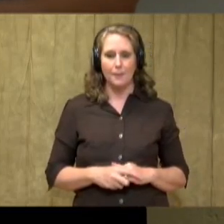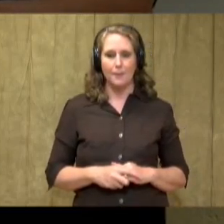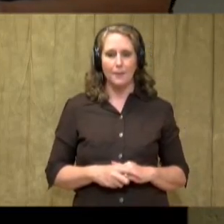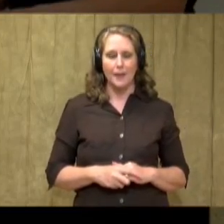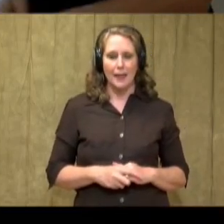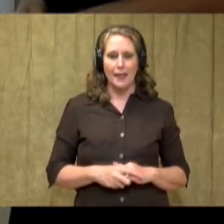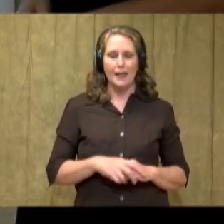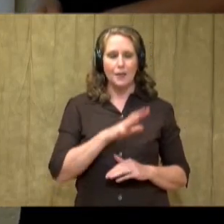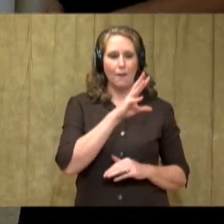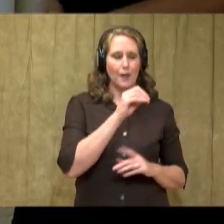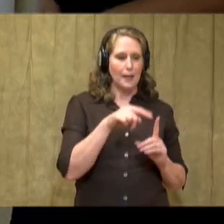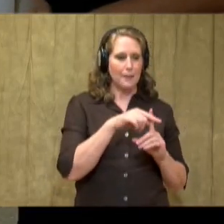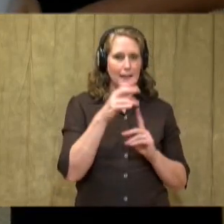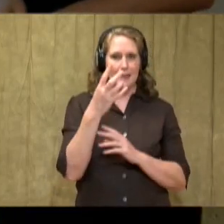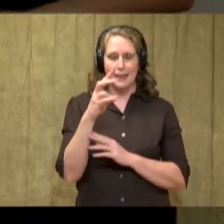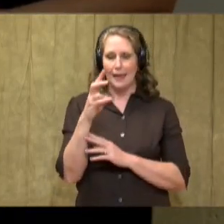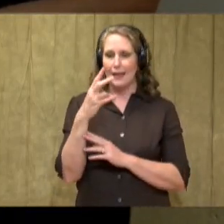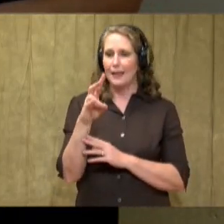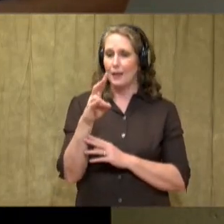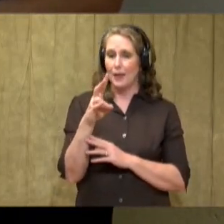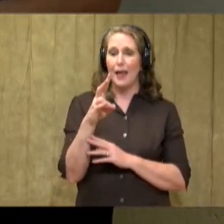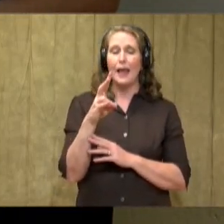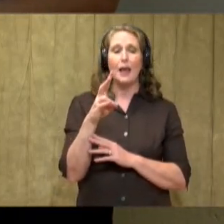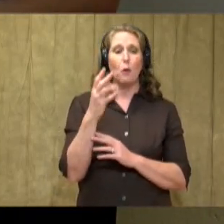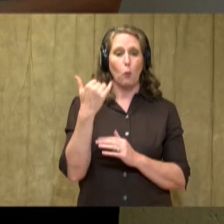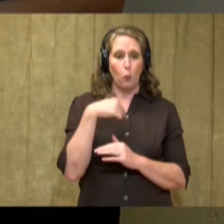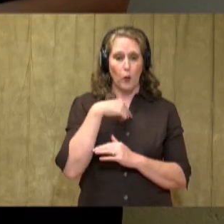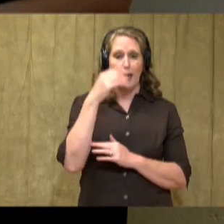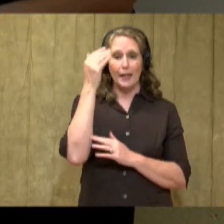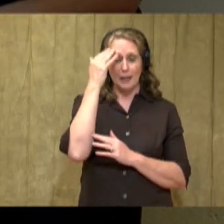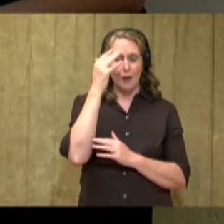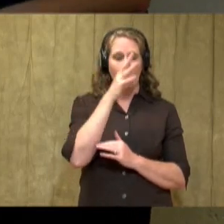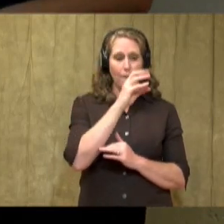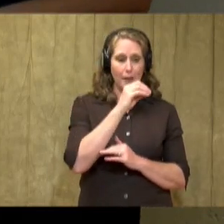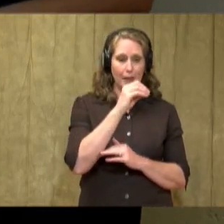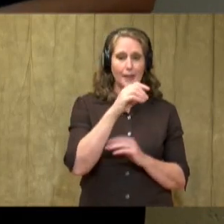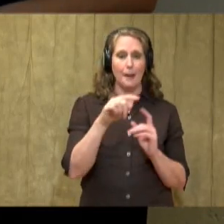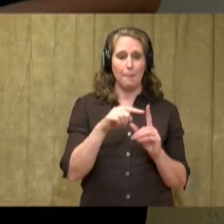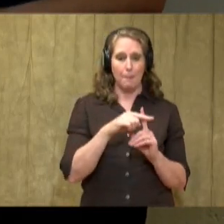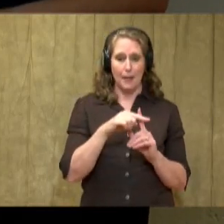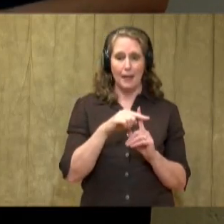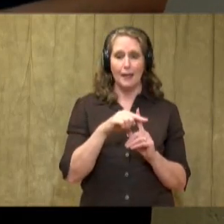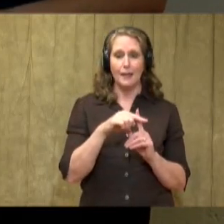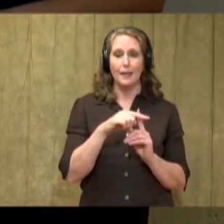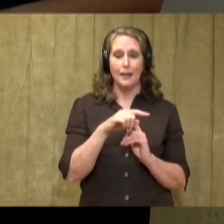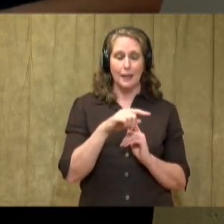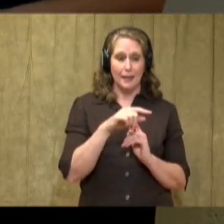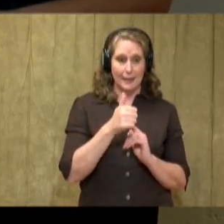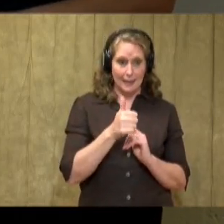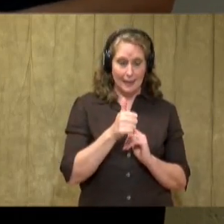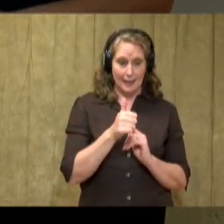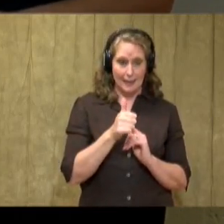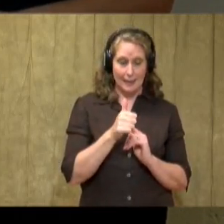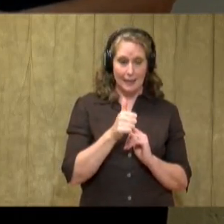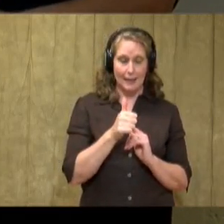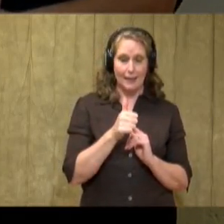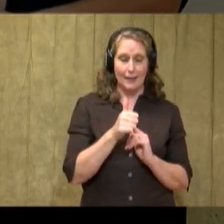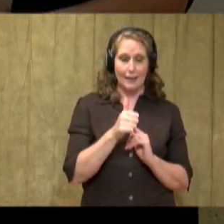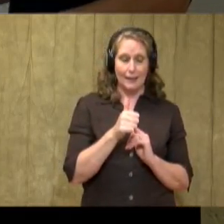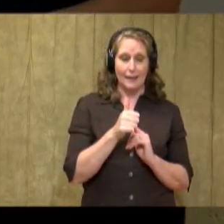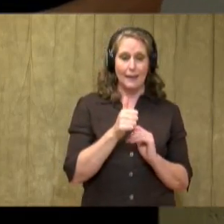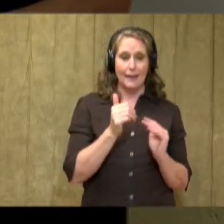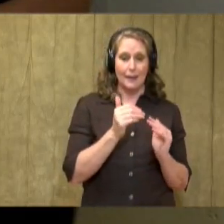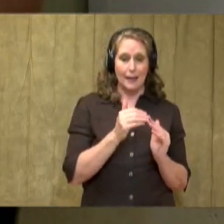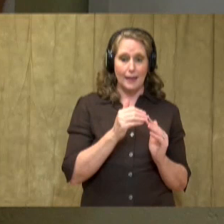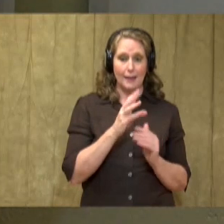to the 17. We know that 50 plus 10, so 50 plus another rod,